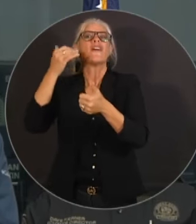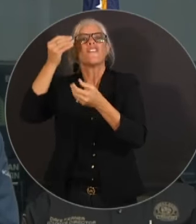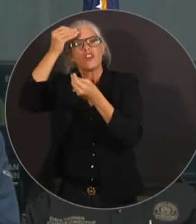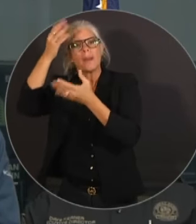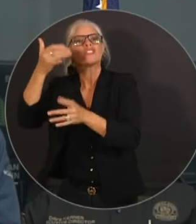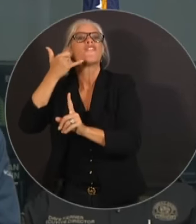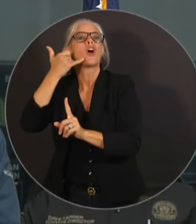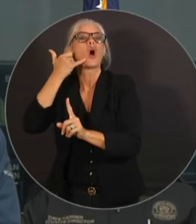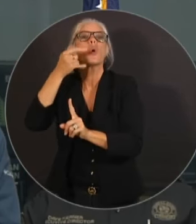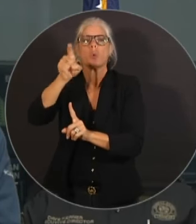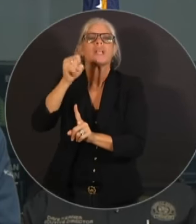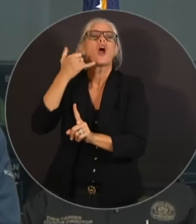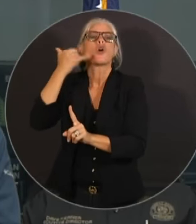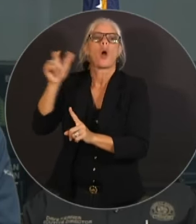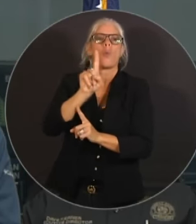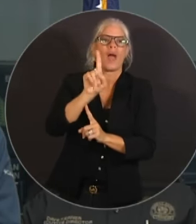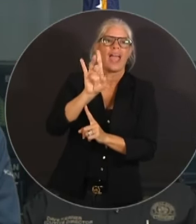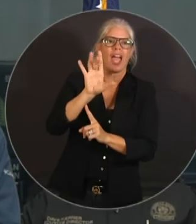call